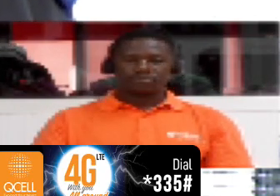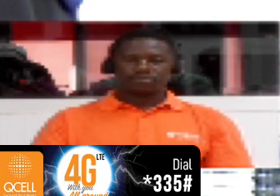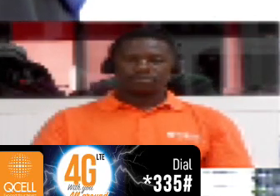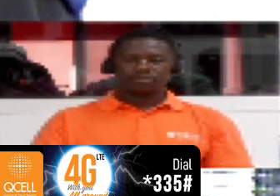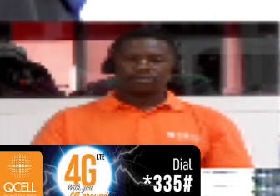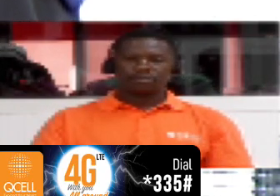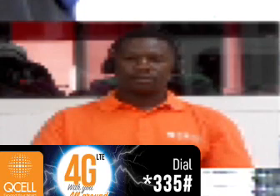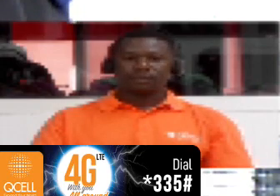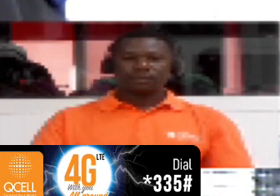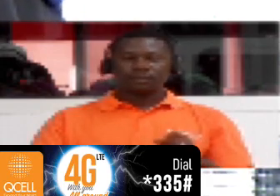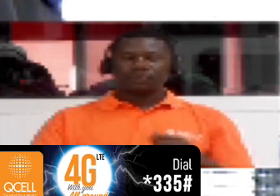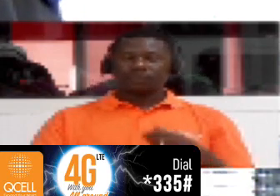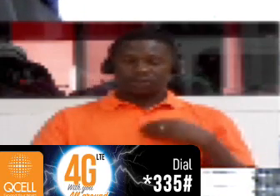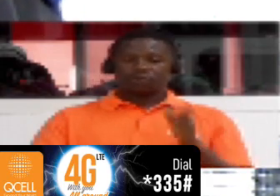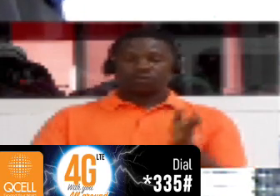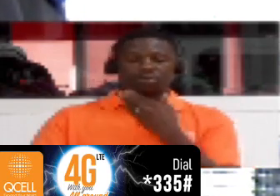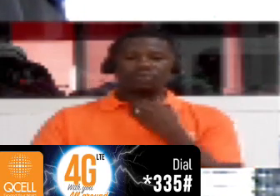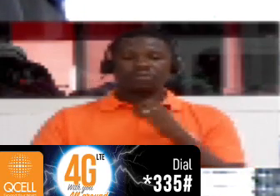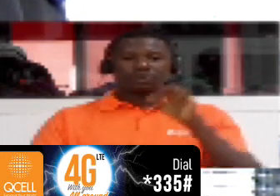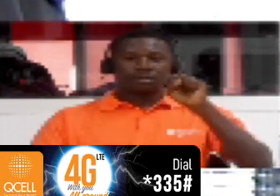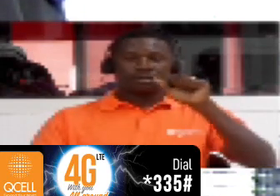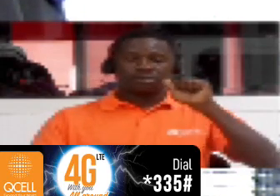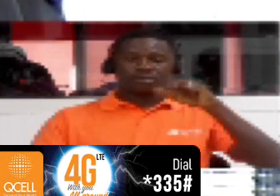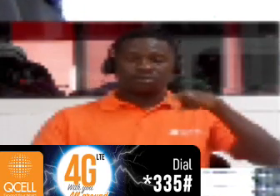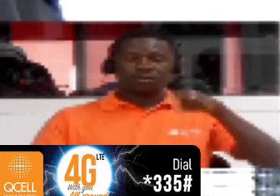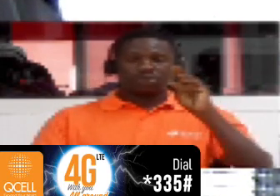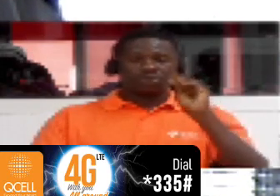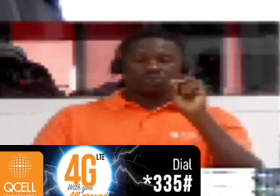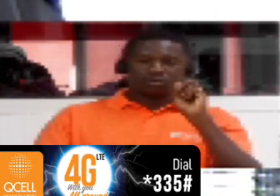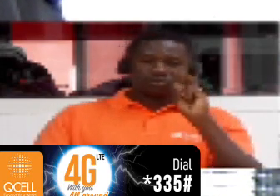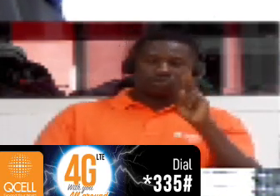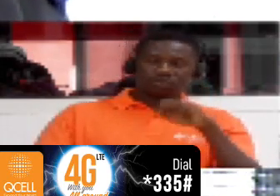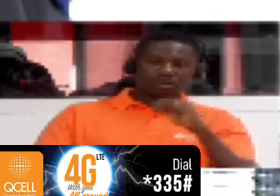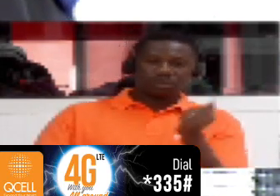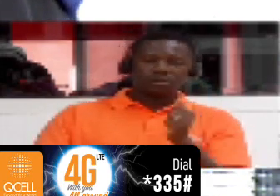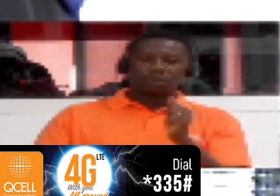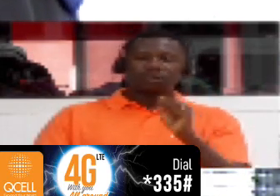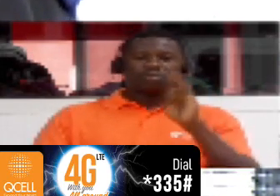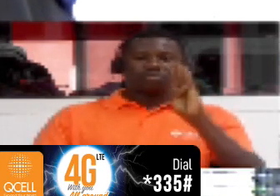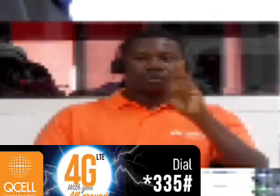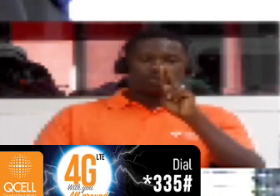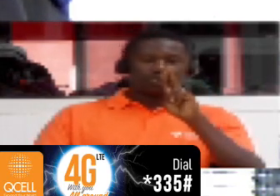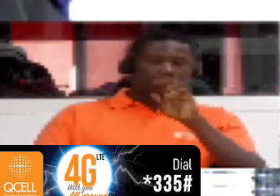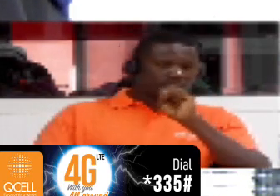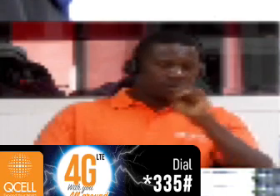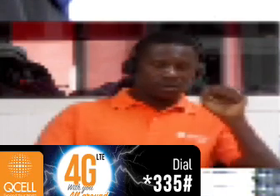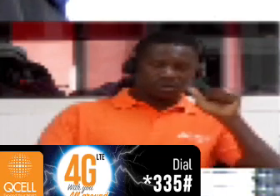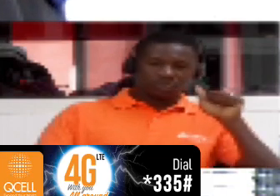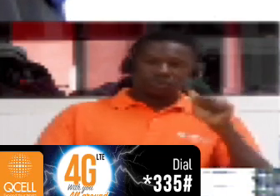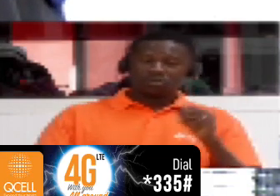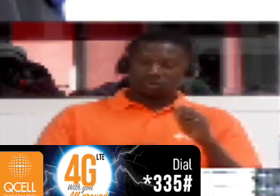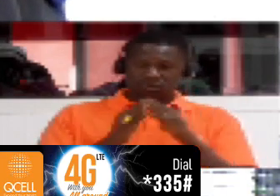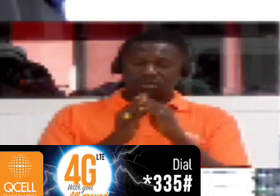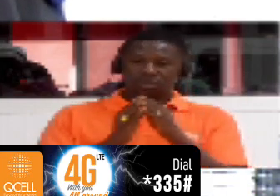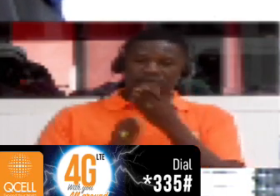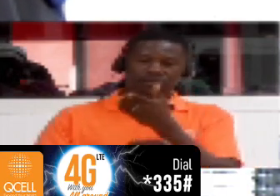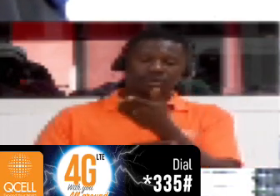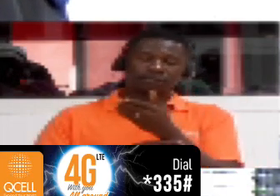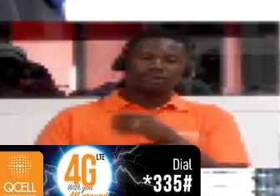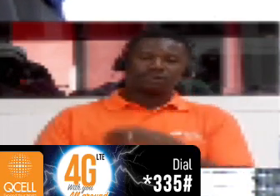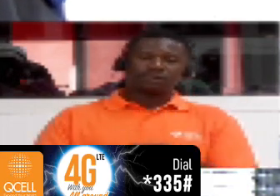buso ntel ni wolle tata ñola. I went together with Sambu and Buso anu ni be kuma kan o